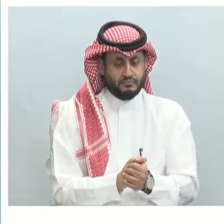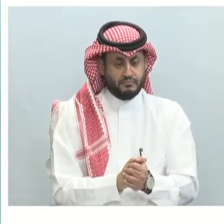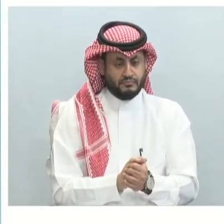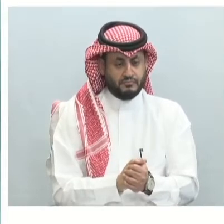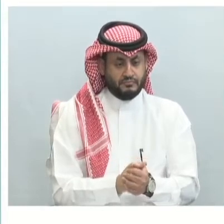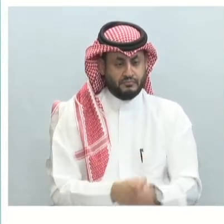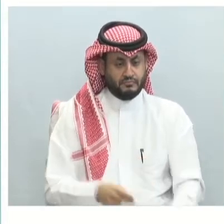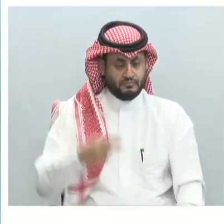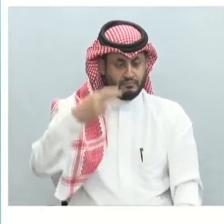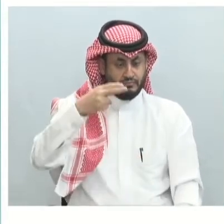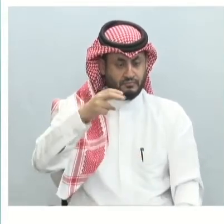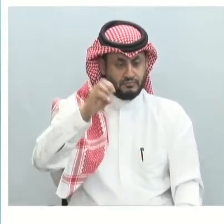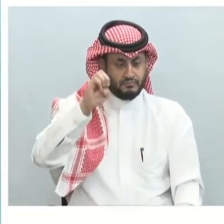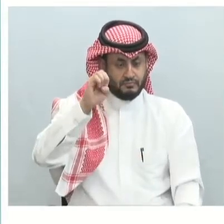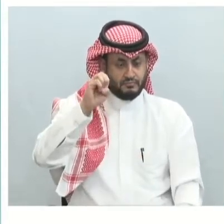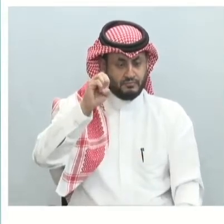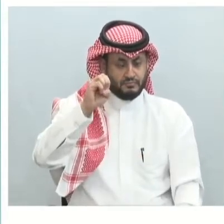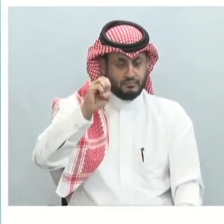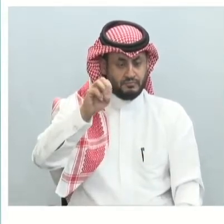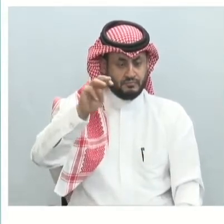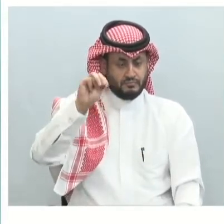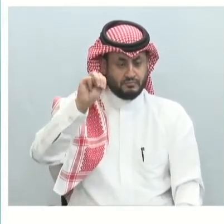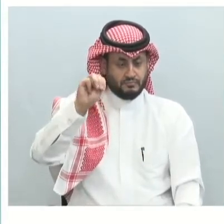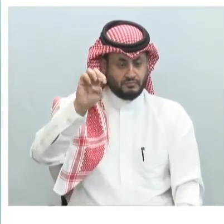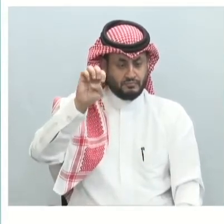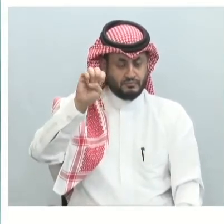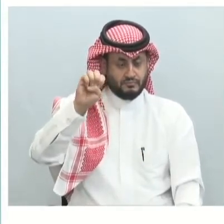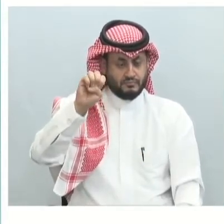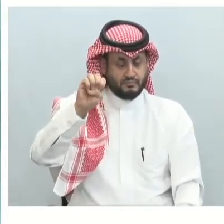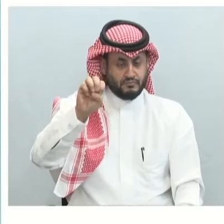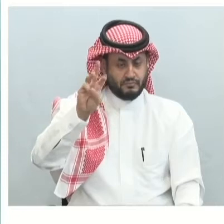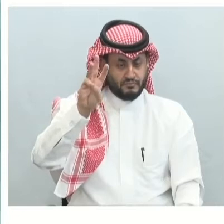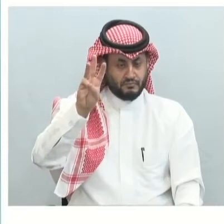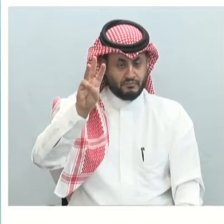Y, H, O, M, E,